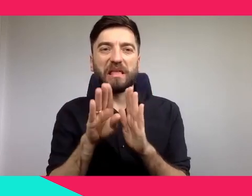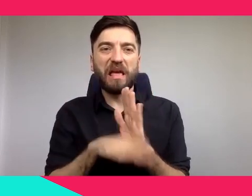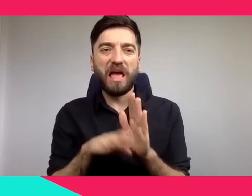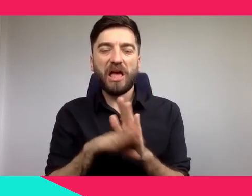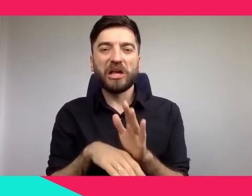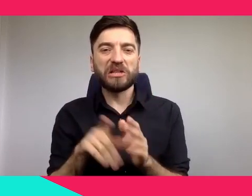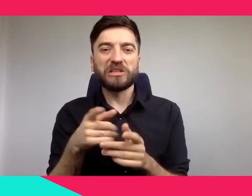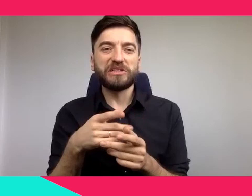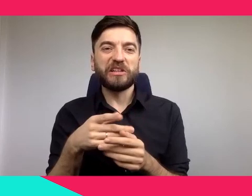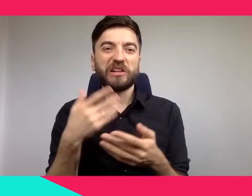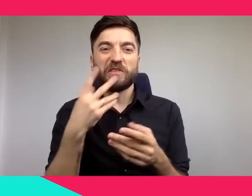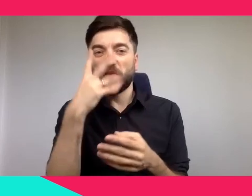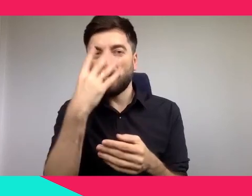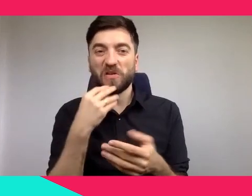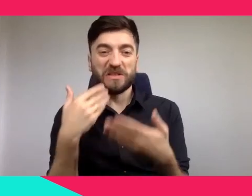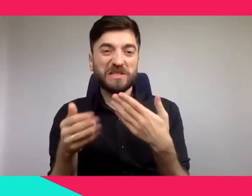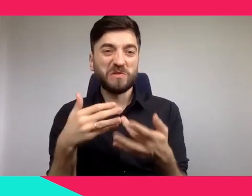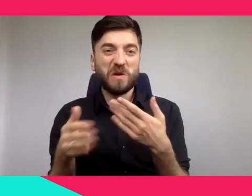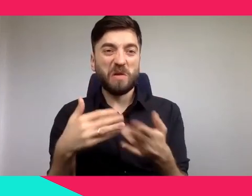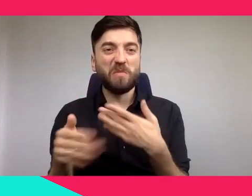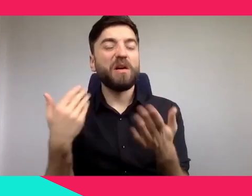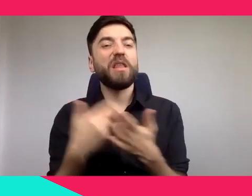well-described image from the Rijksmuseum collection.